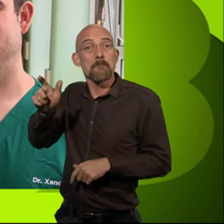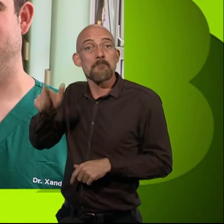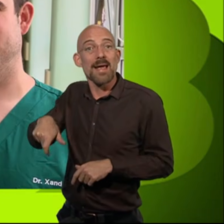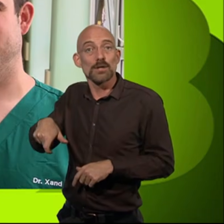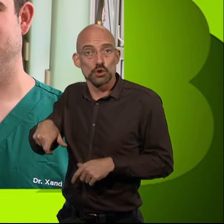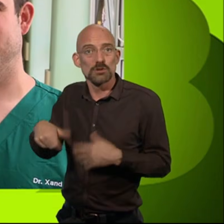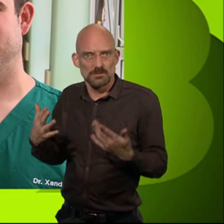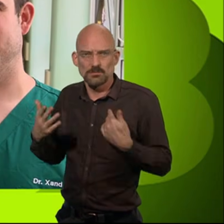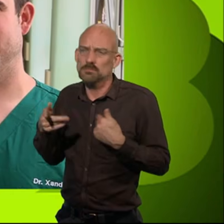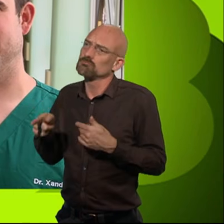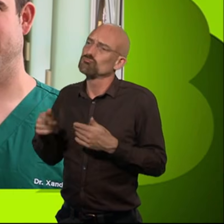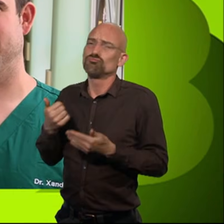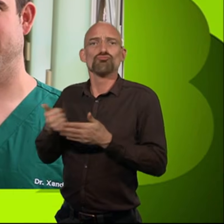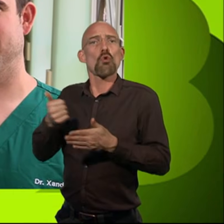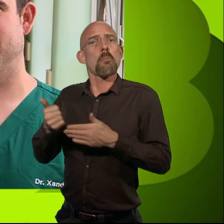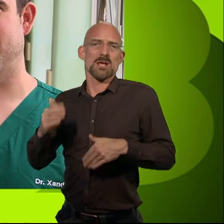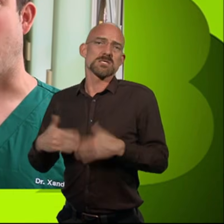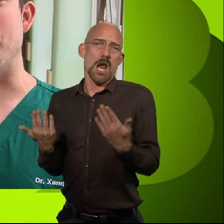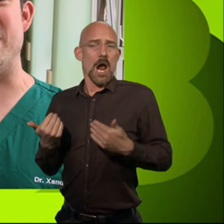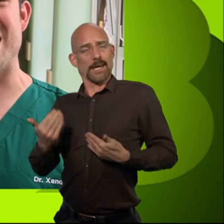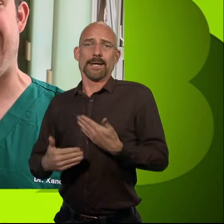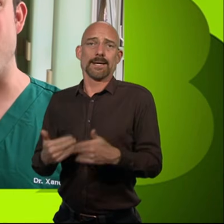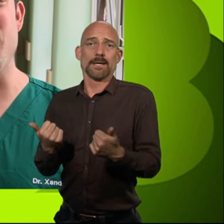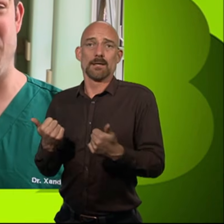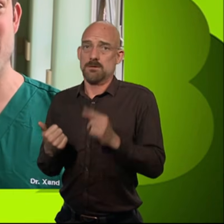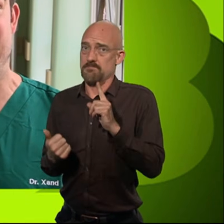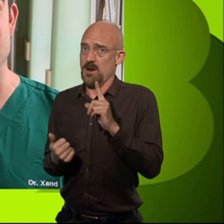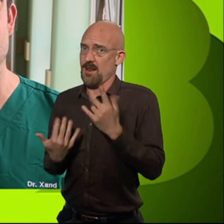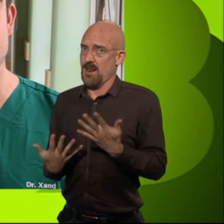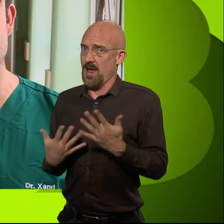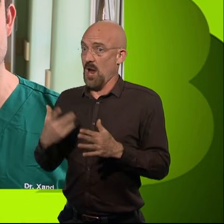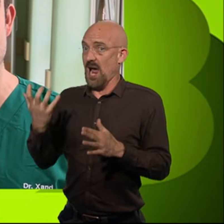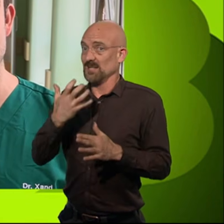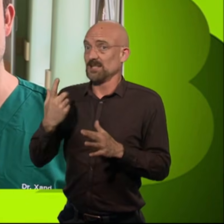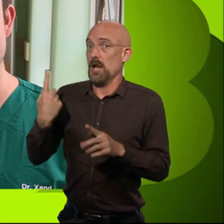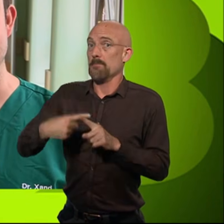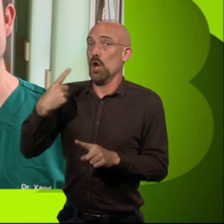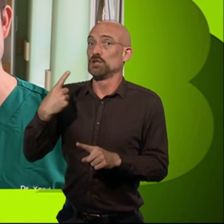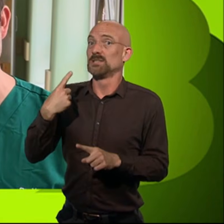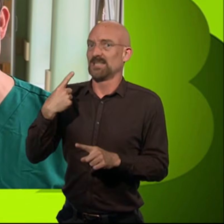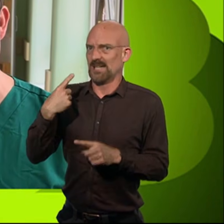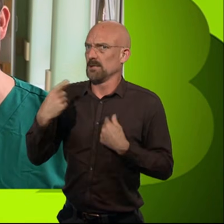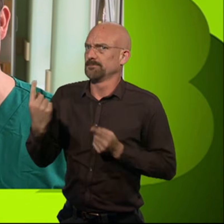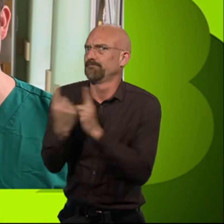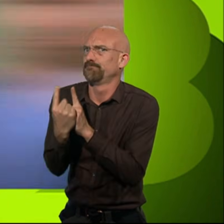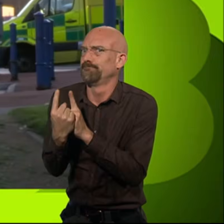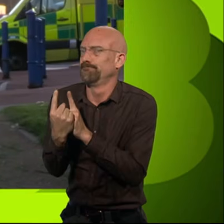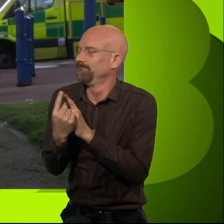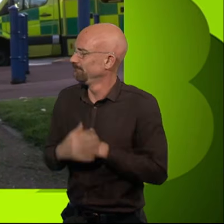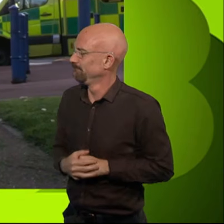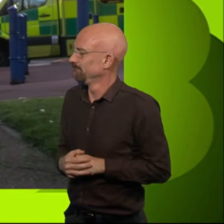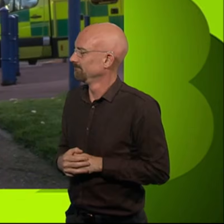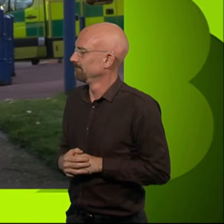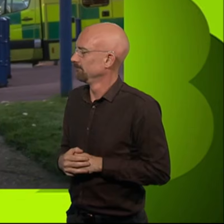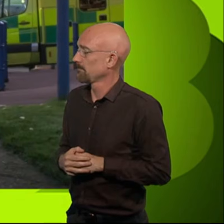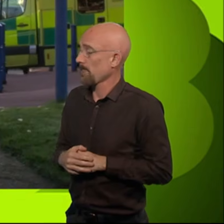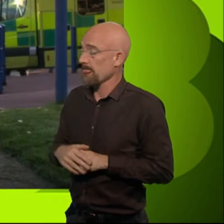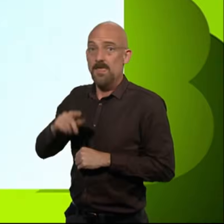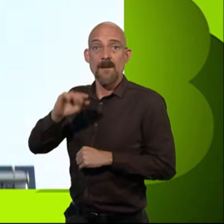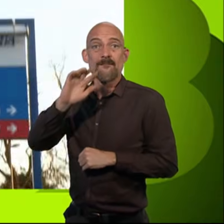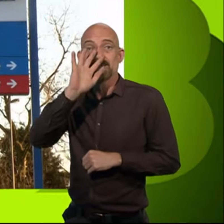Our next patient was just having a normal day. But now they're in accident and emergency. Let's meet them.